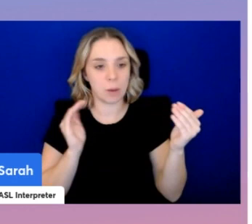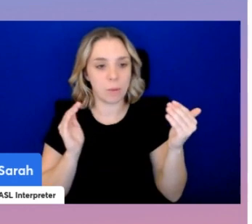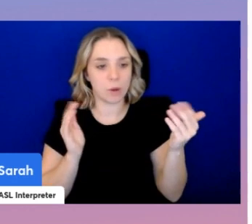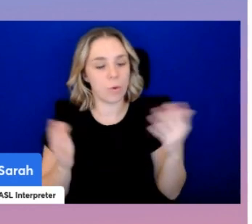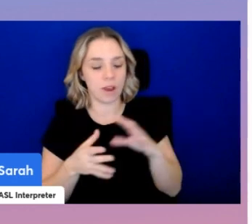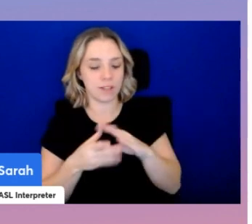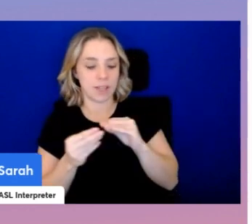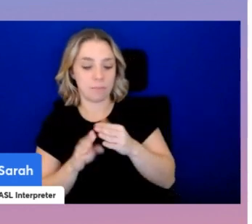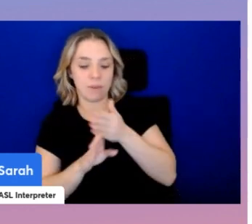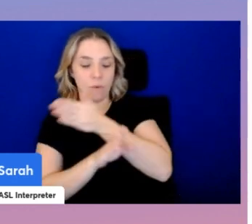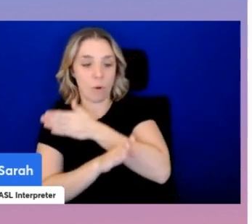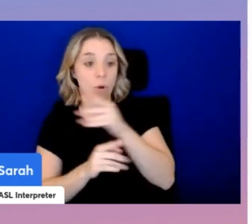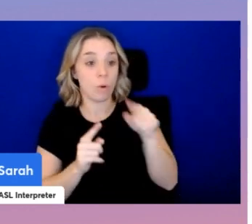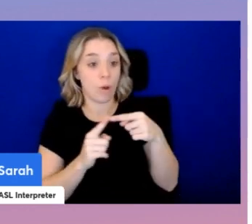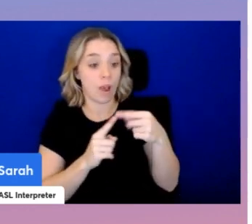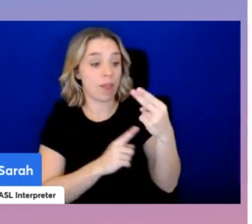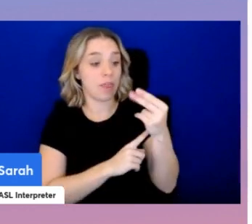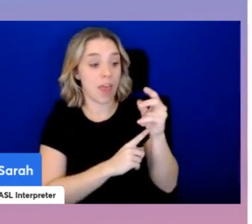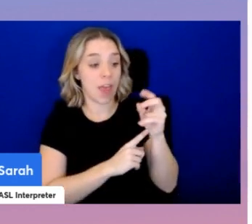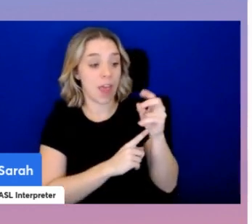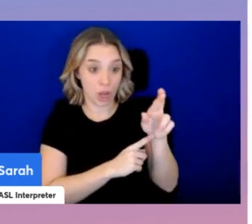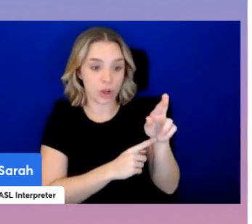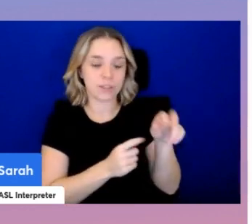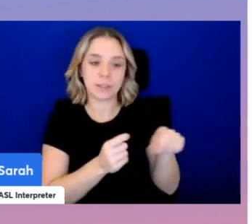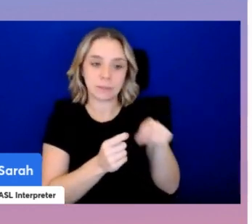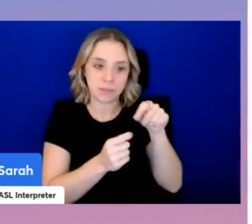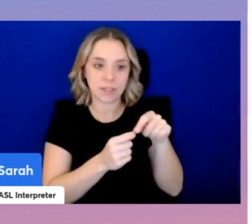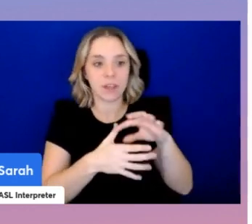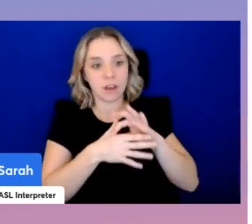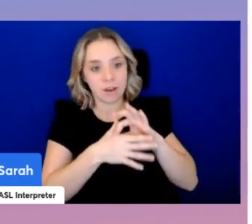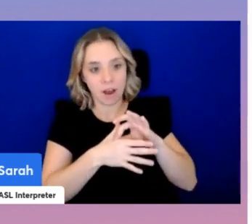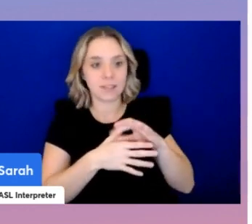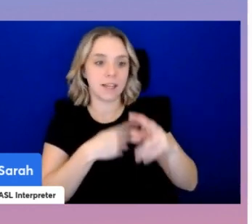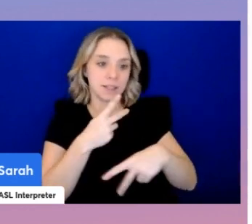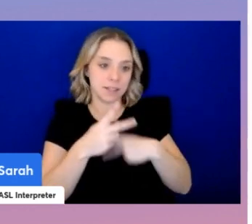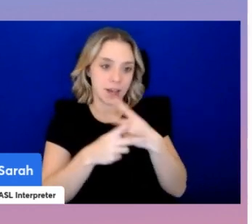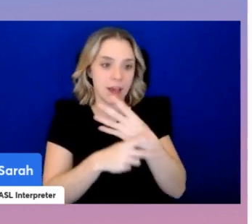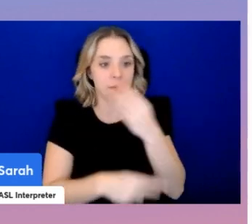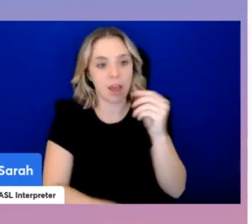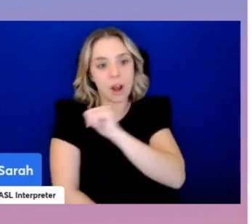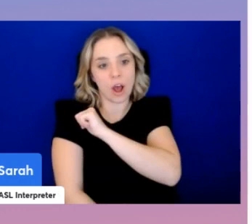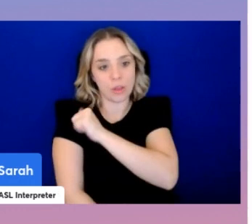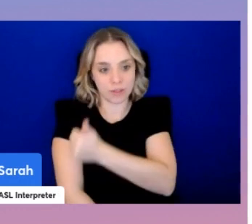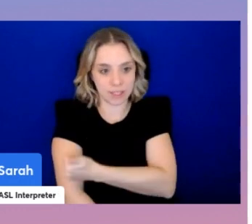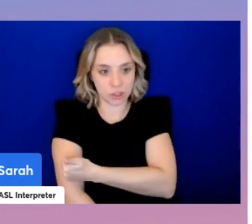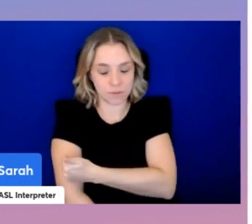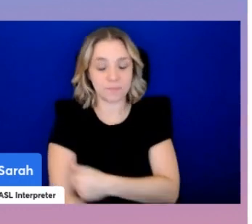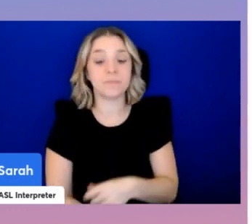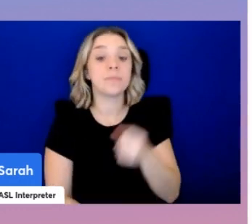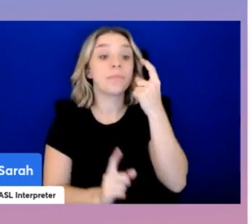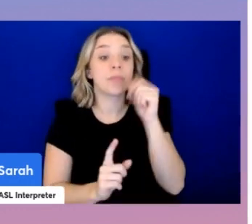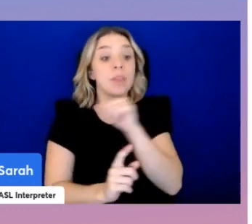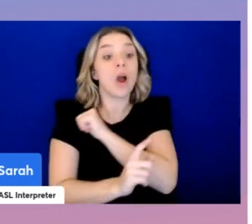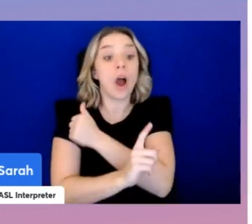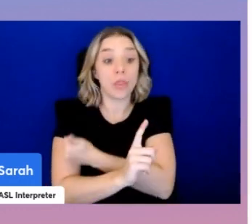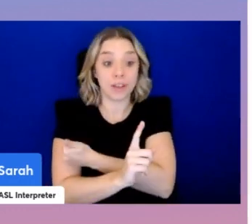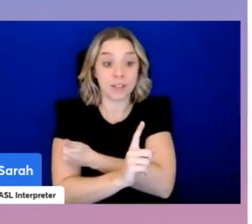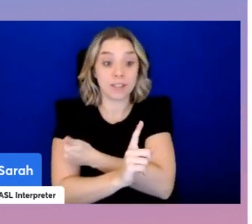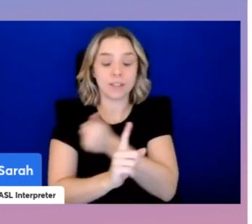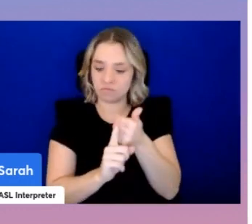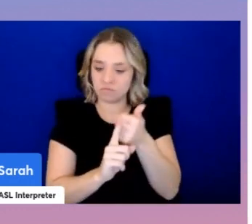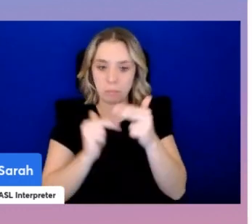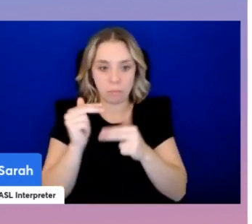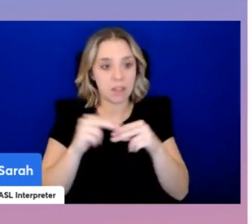headers will always be the specific content type and the specific authorization. The authorization is built into